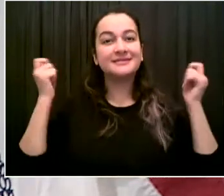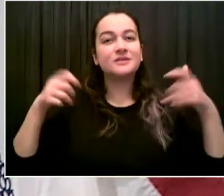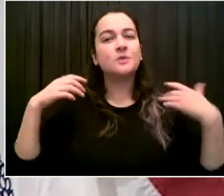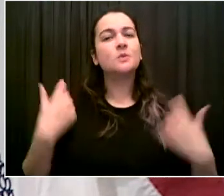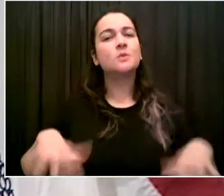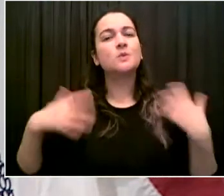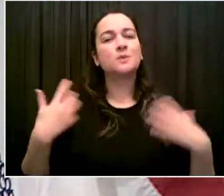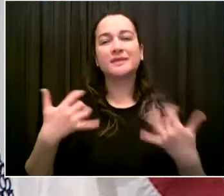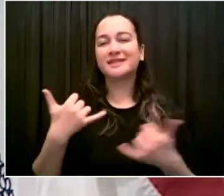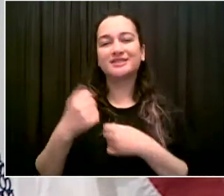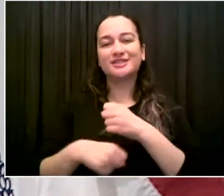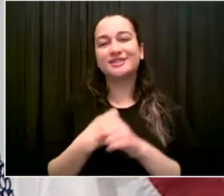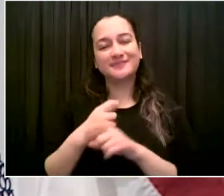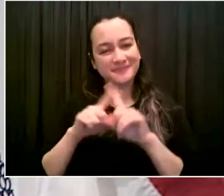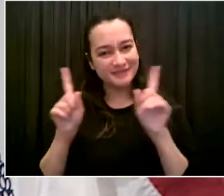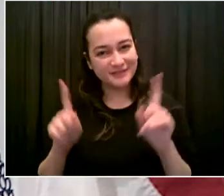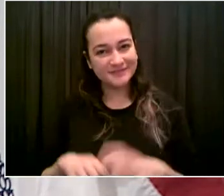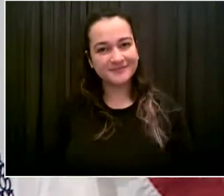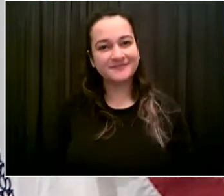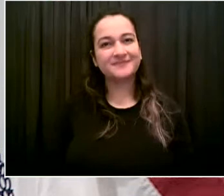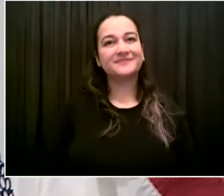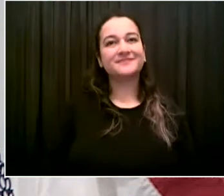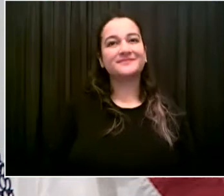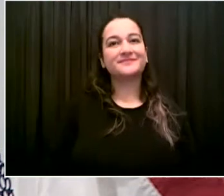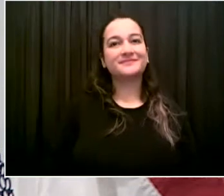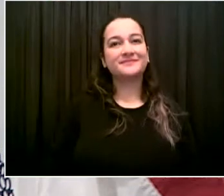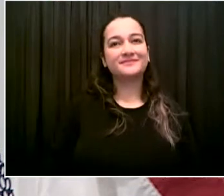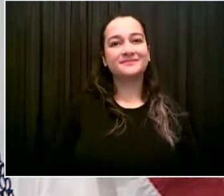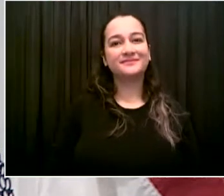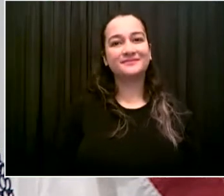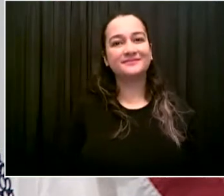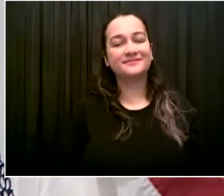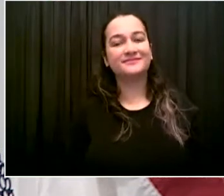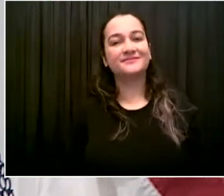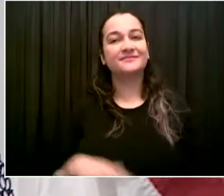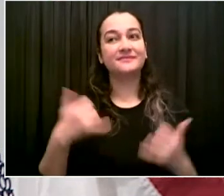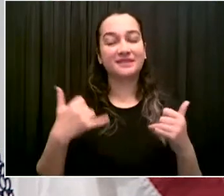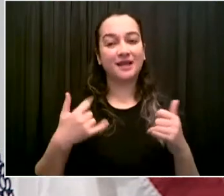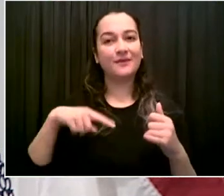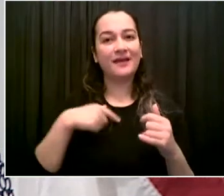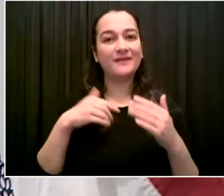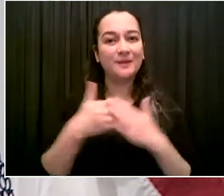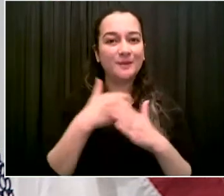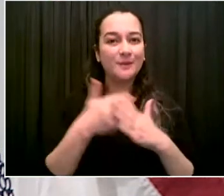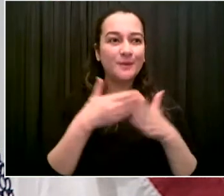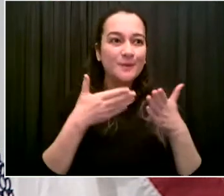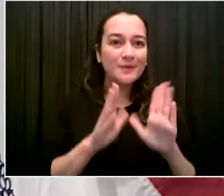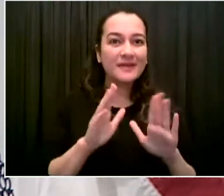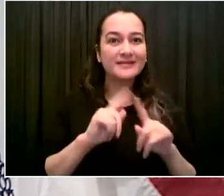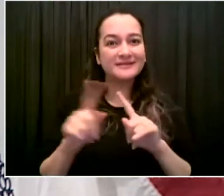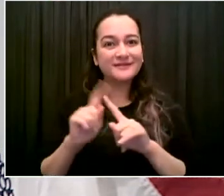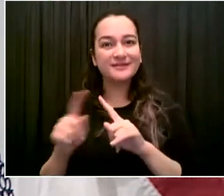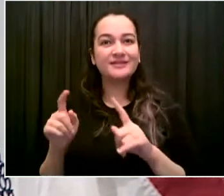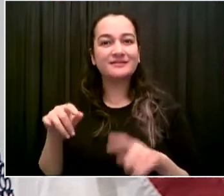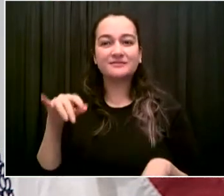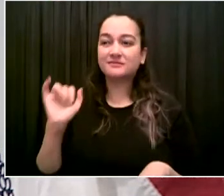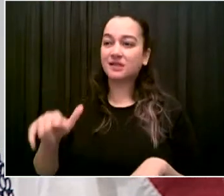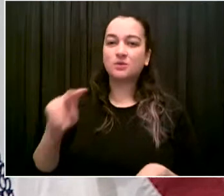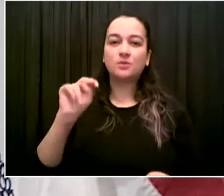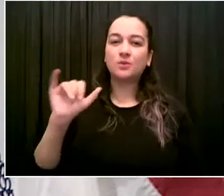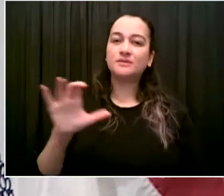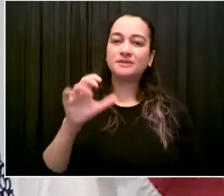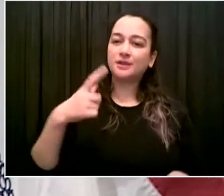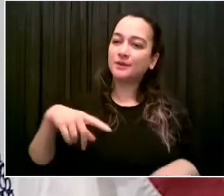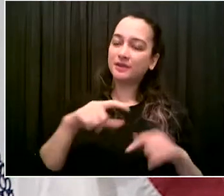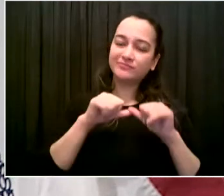things. That's our personality, that's in our DNA. And that's why we're going to have a recovery for all of us, because you cannot hold New